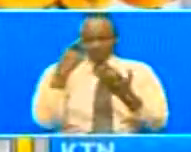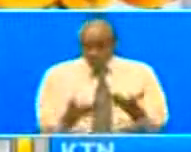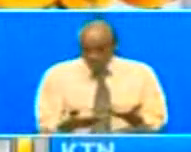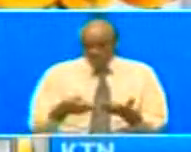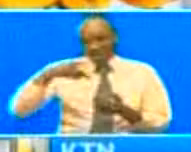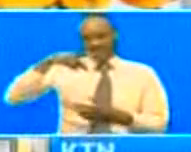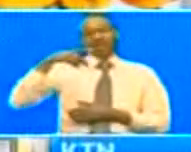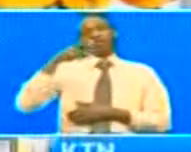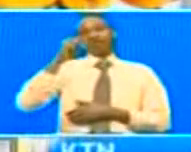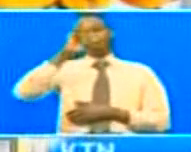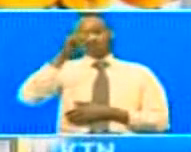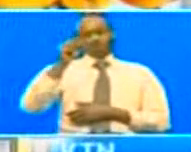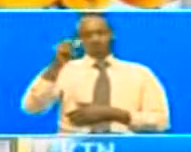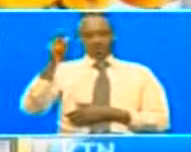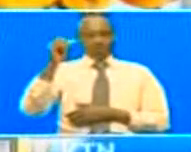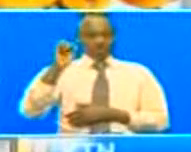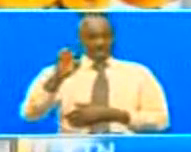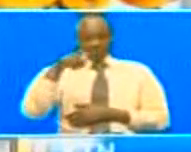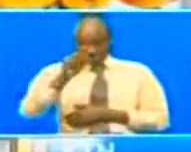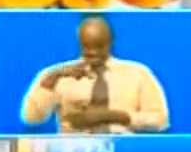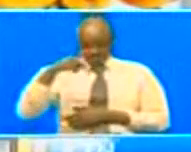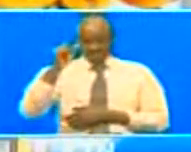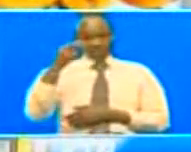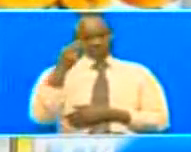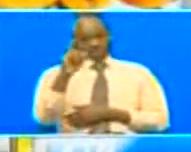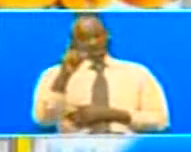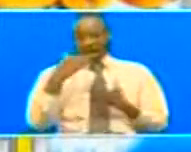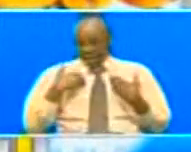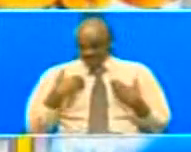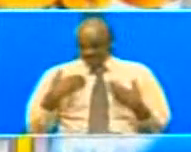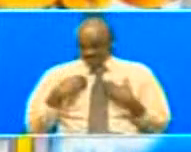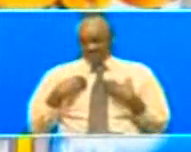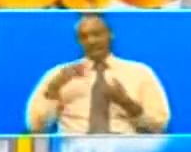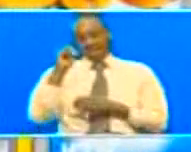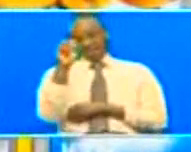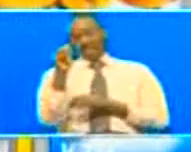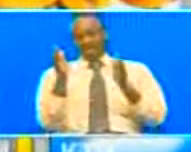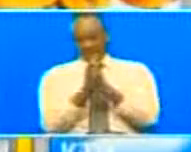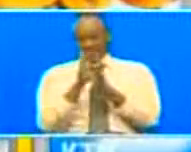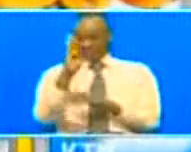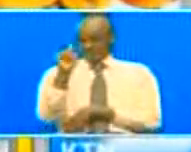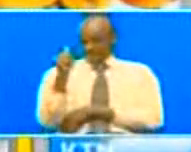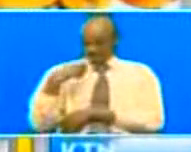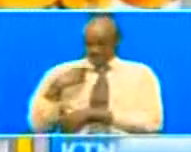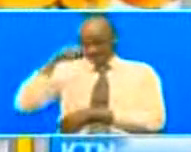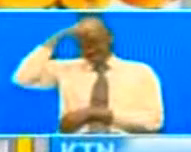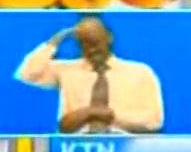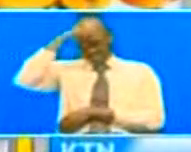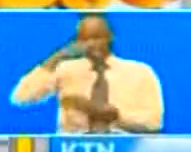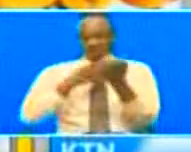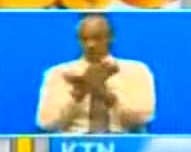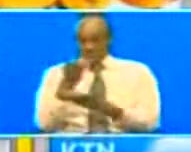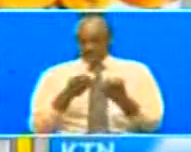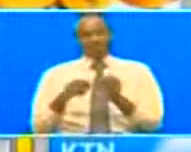Patrick Njoroge. Dr. Njoroge holds a PhD in economics from Yale University, a master's and bachelor's of arts degrees in economics from the